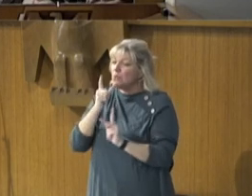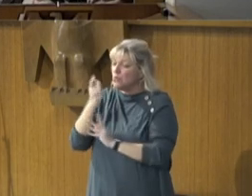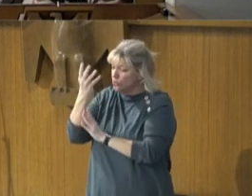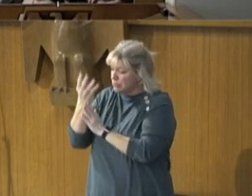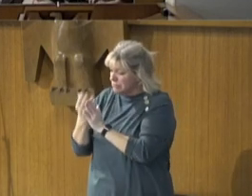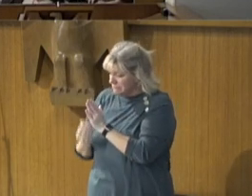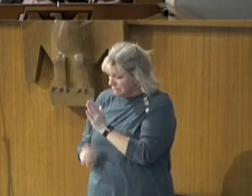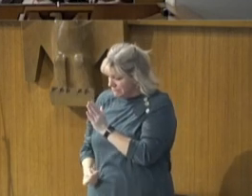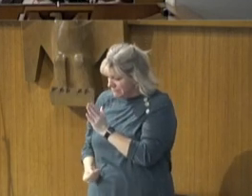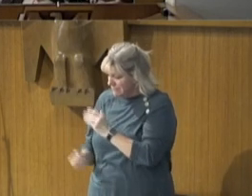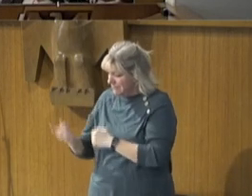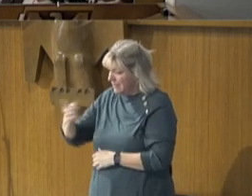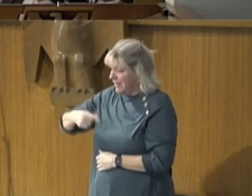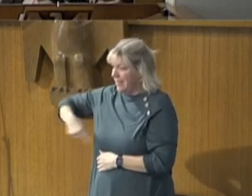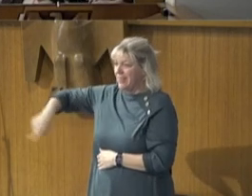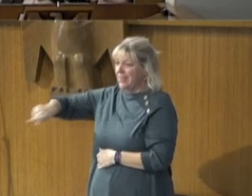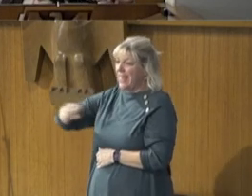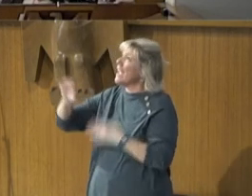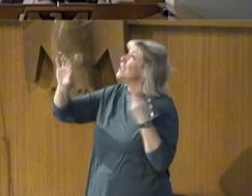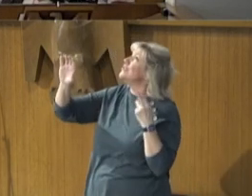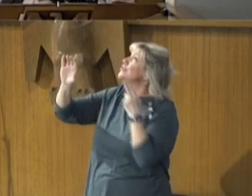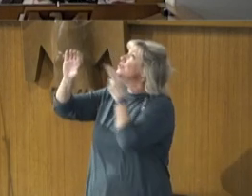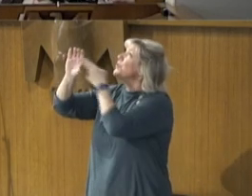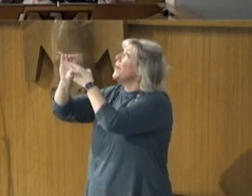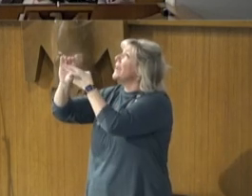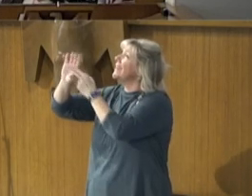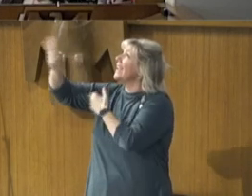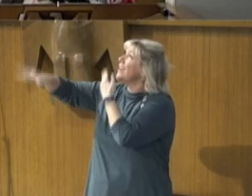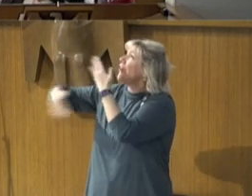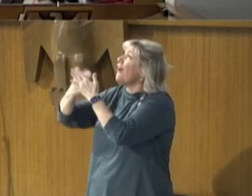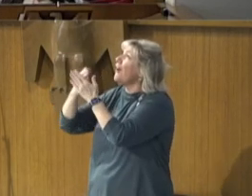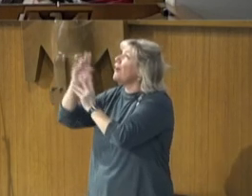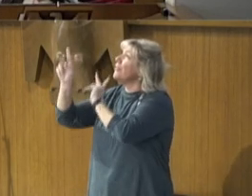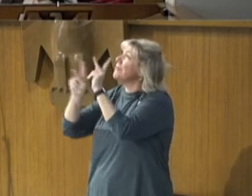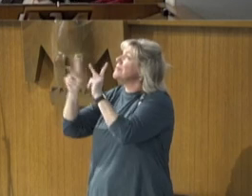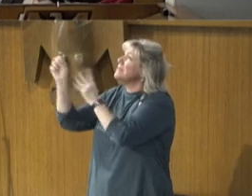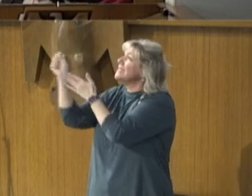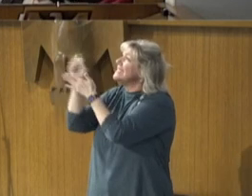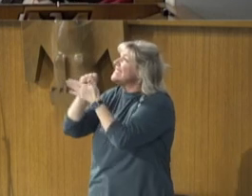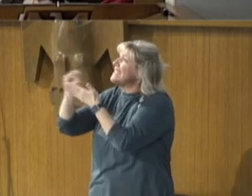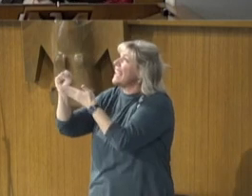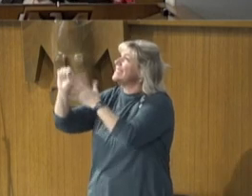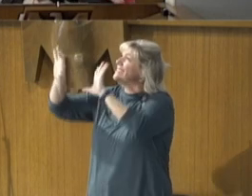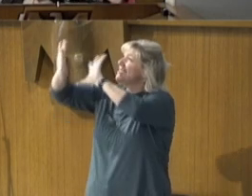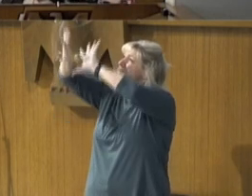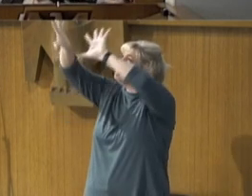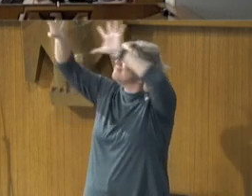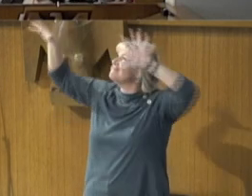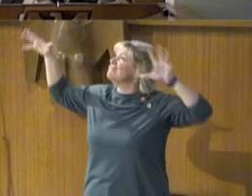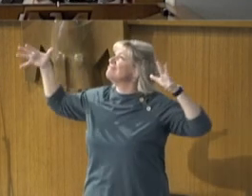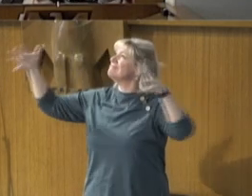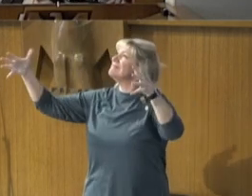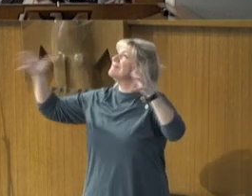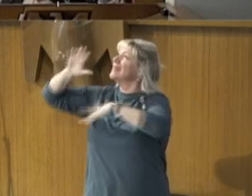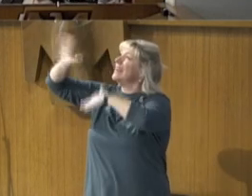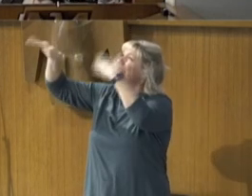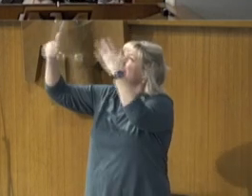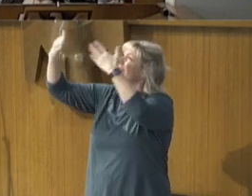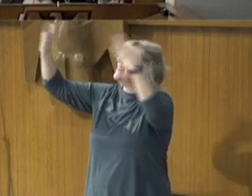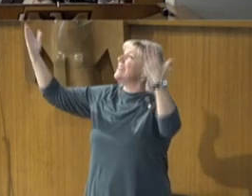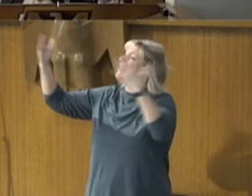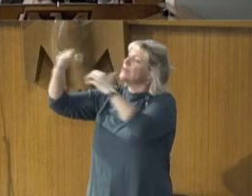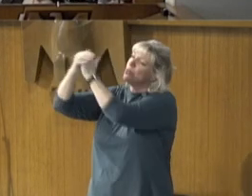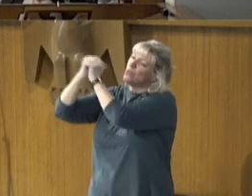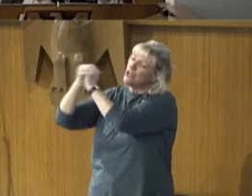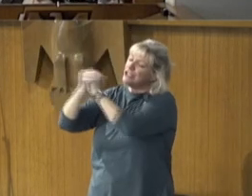before us join you and all the saints in the great chorus of the heavenly worshiping